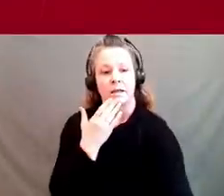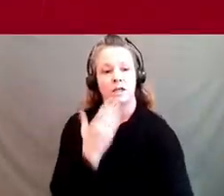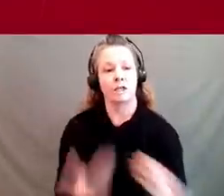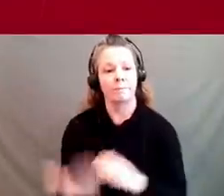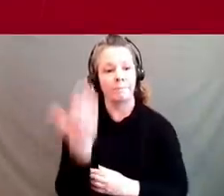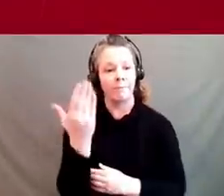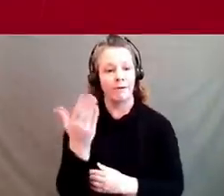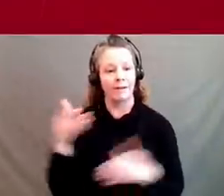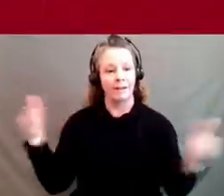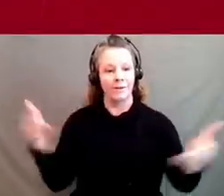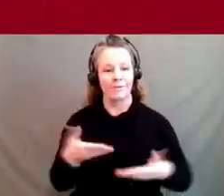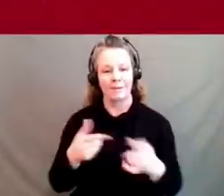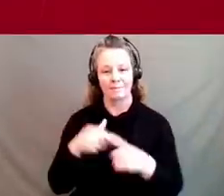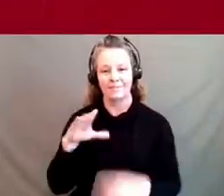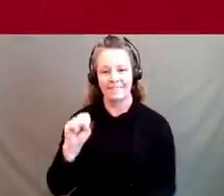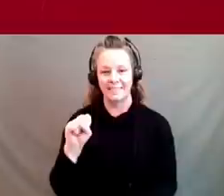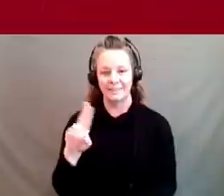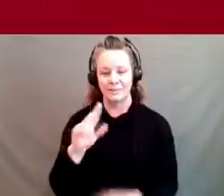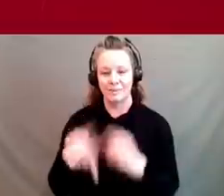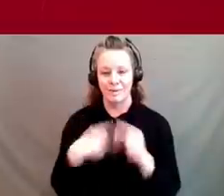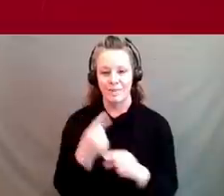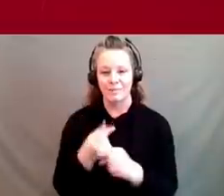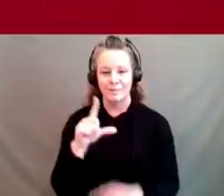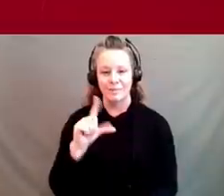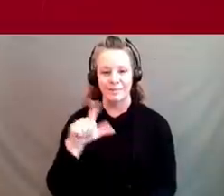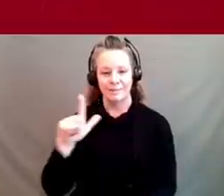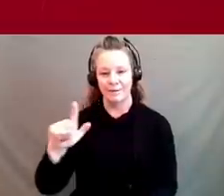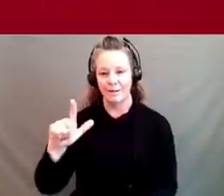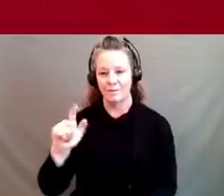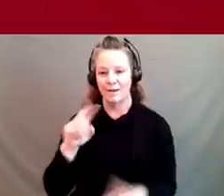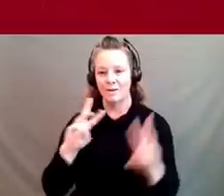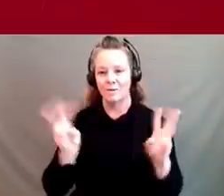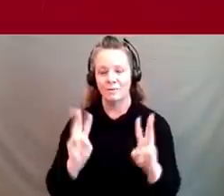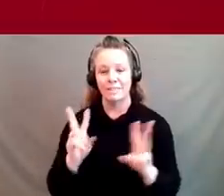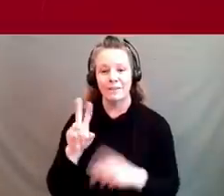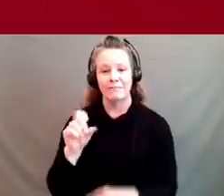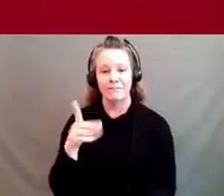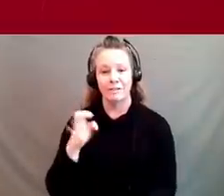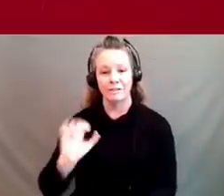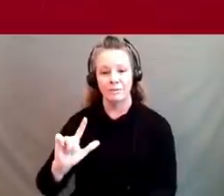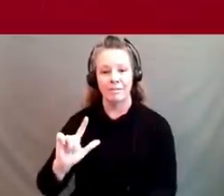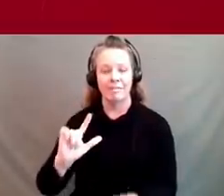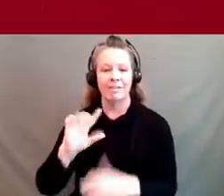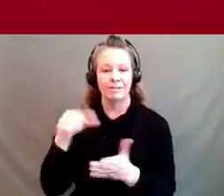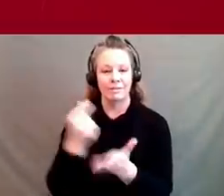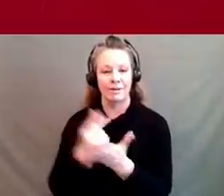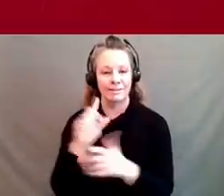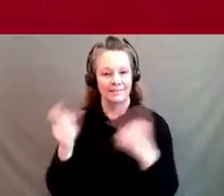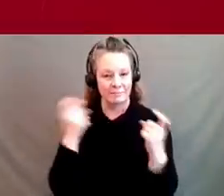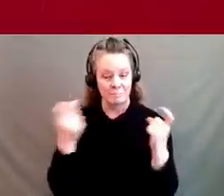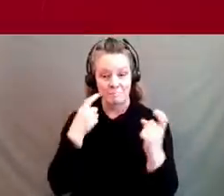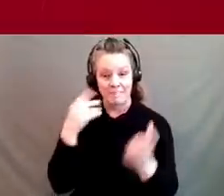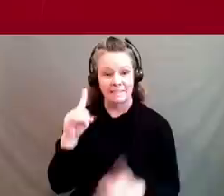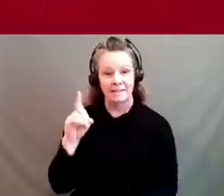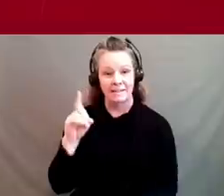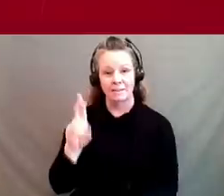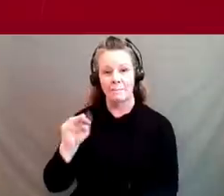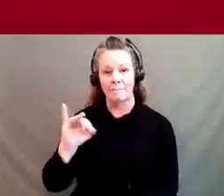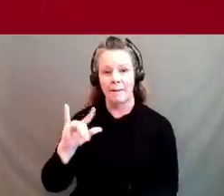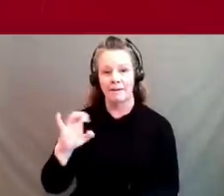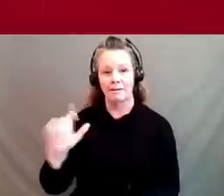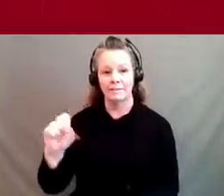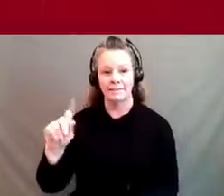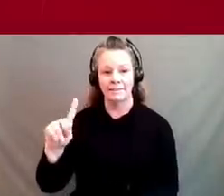welcome to CSU Global's 2021 Winter Virtual Commencement Ceremony. I'm Dr. Michael Skiba, Program Director of